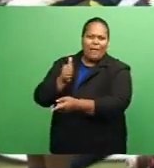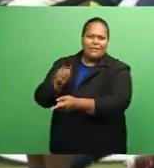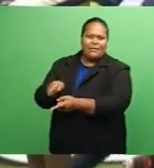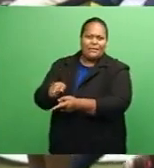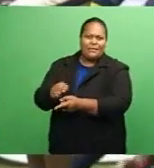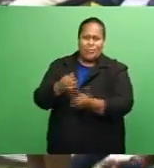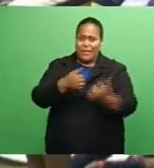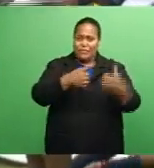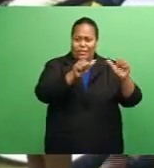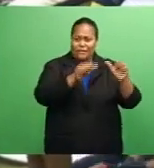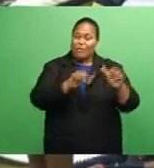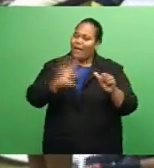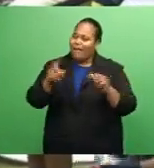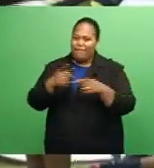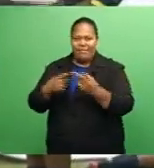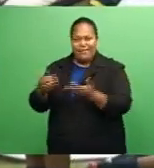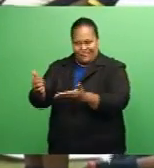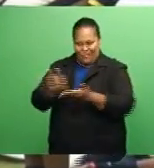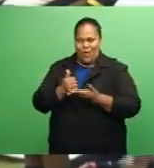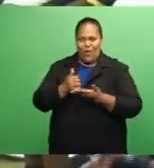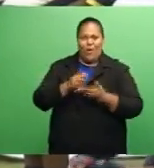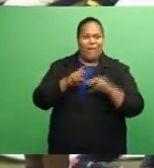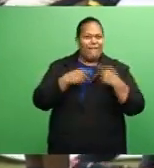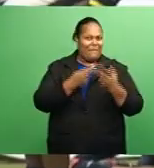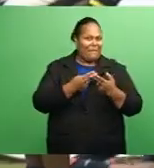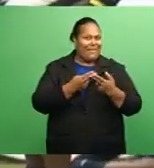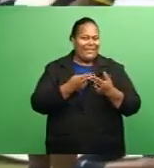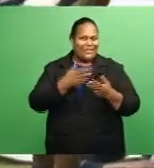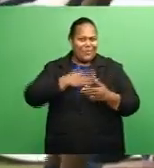support me through. I want to give them